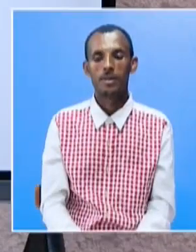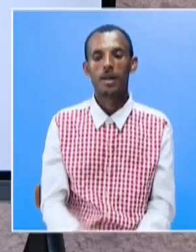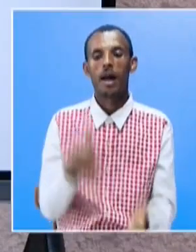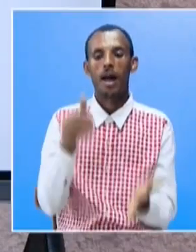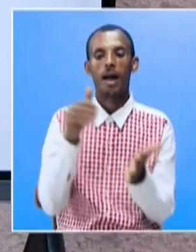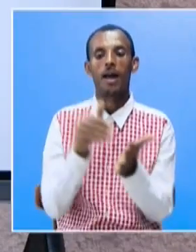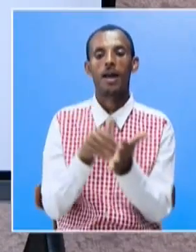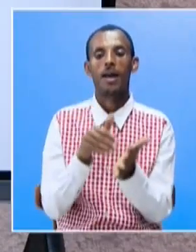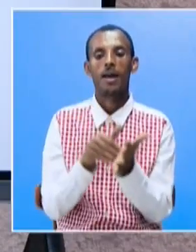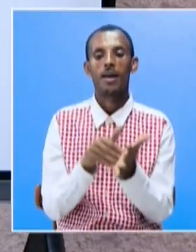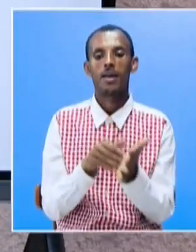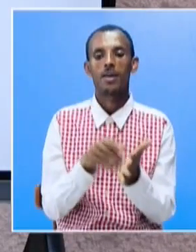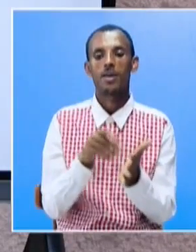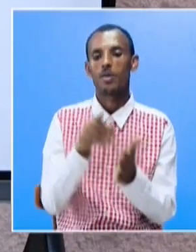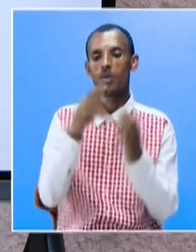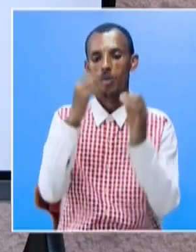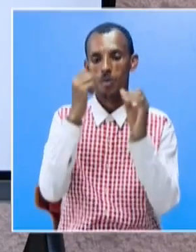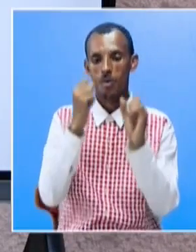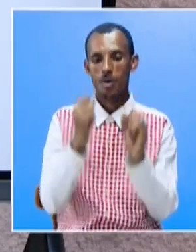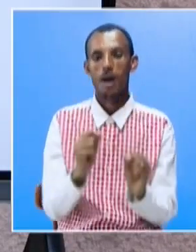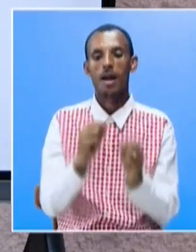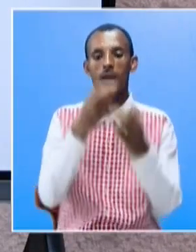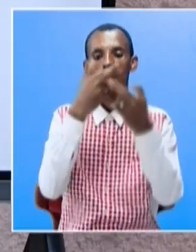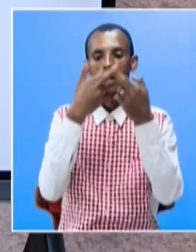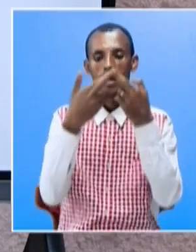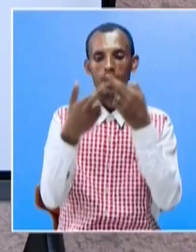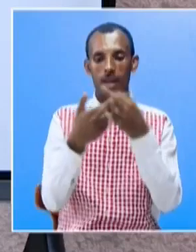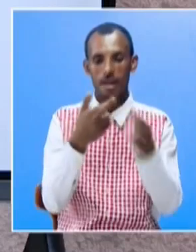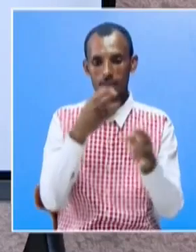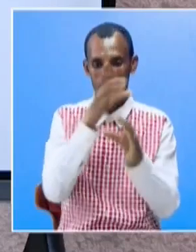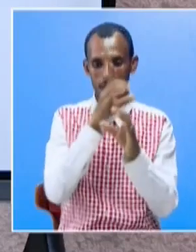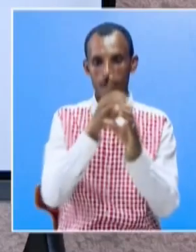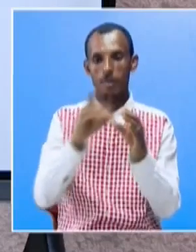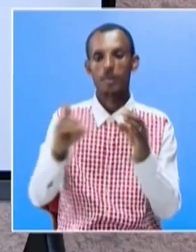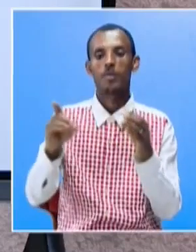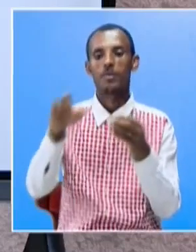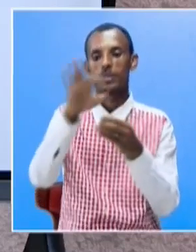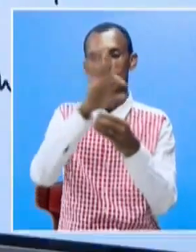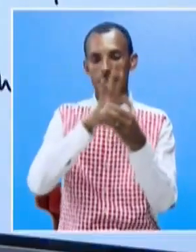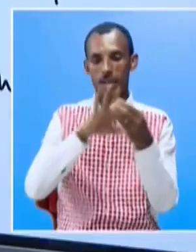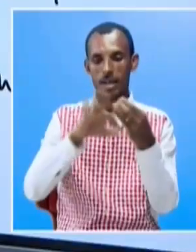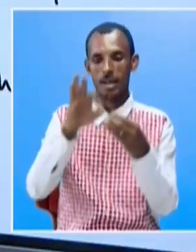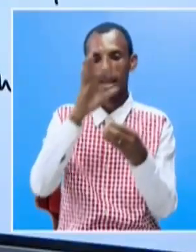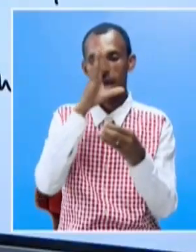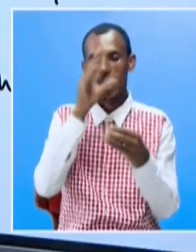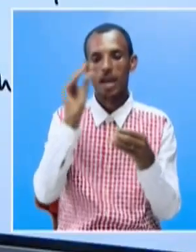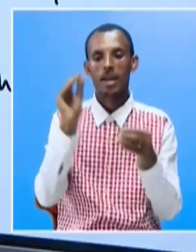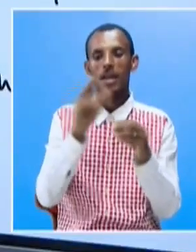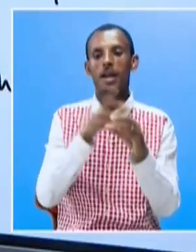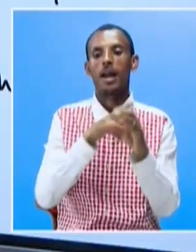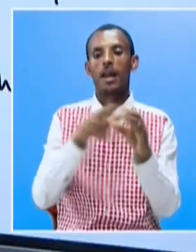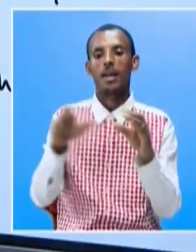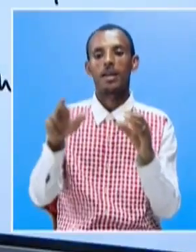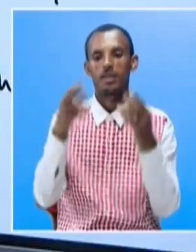Again, you can relate the diameter of a circle with the radius. Look